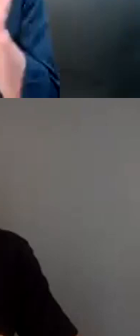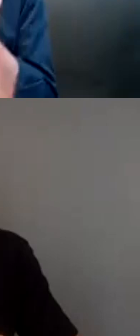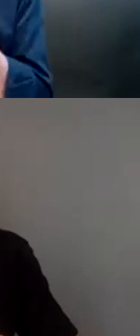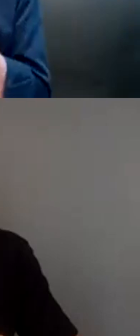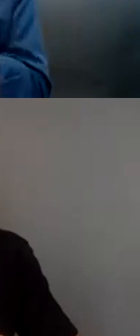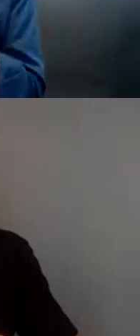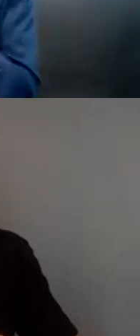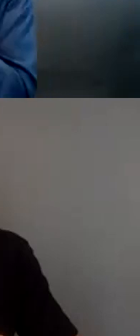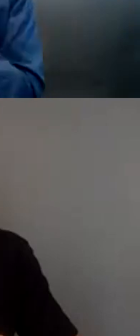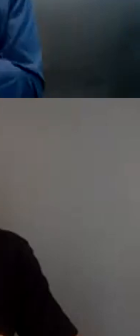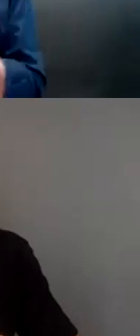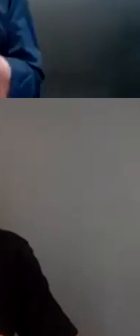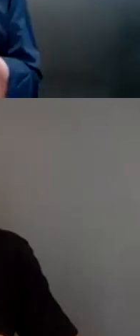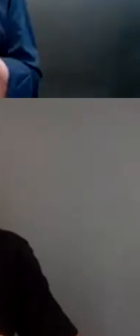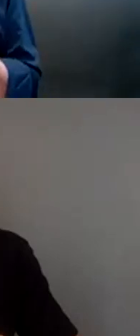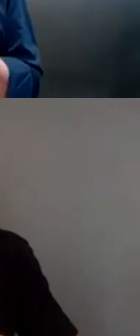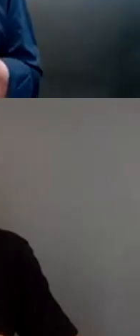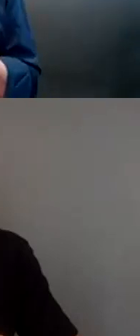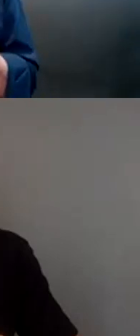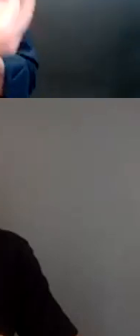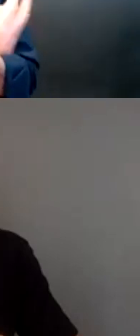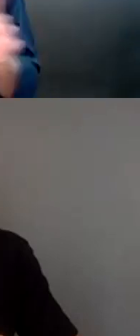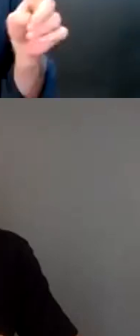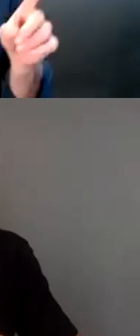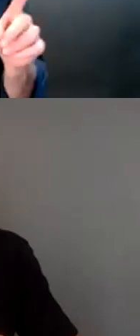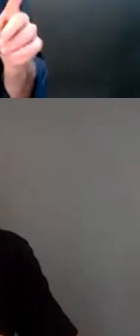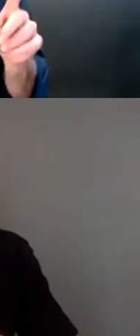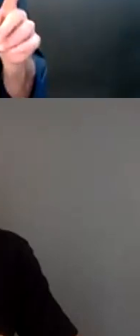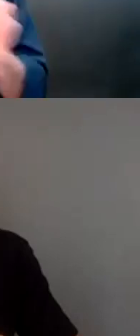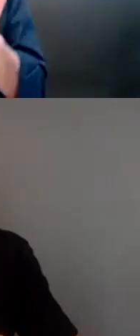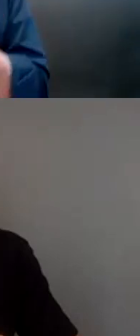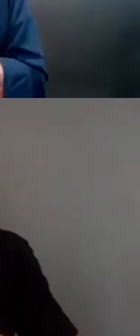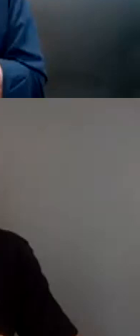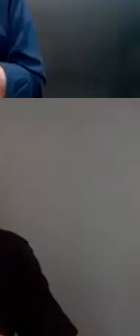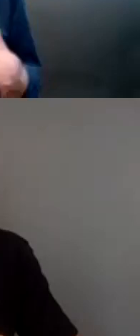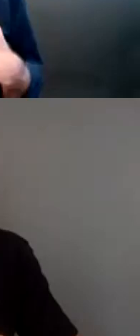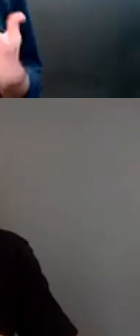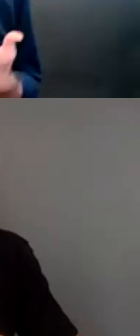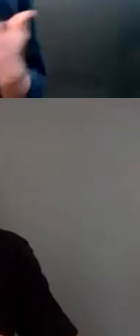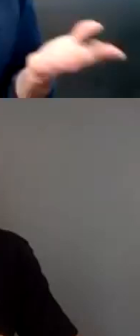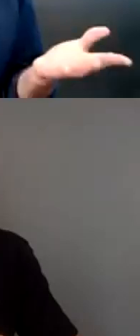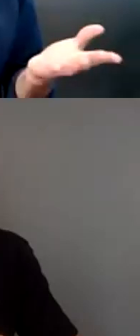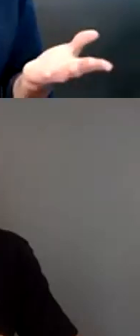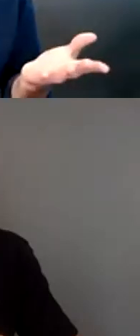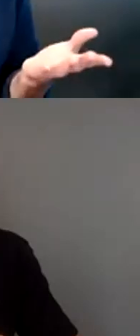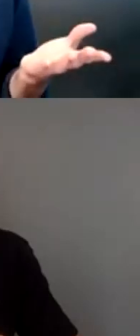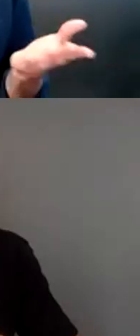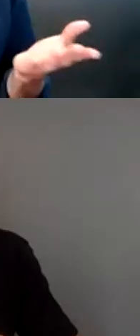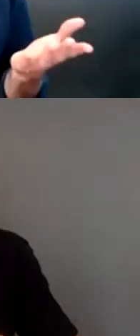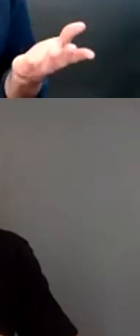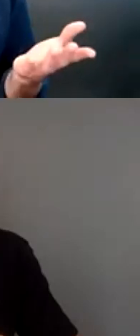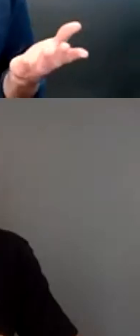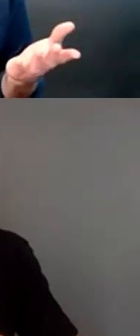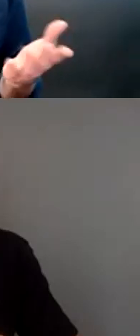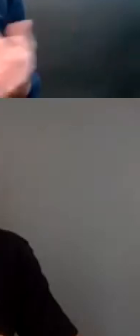it's a societal, maybe it's an ageism thing as well, which, you know, I wrote down here as well, as we, you know, seniors have gone through a lot of trauma over